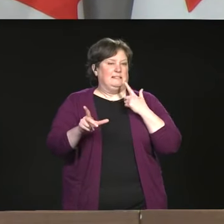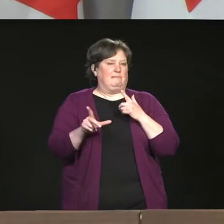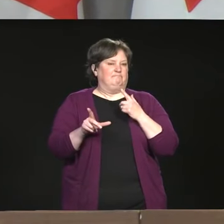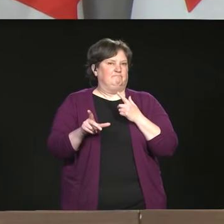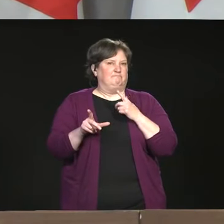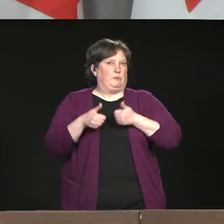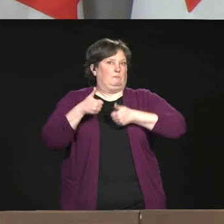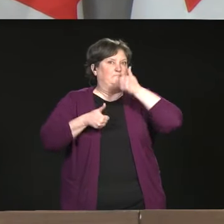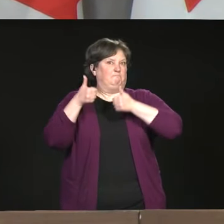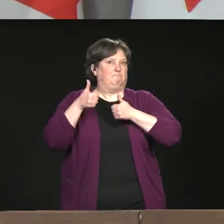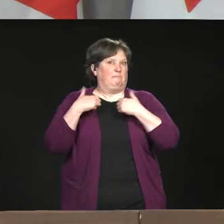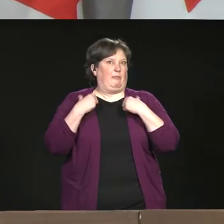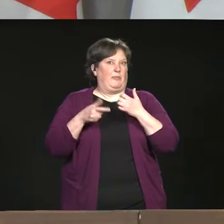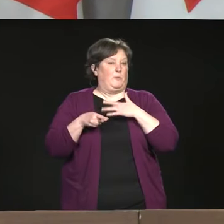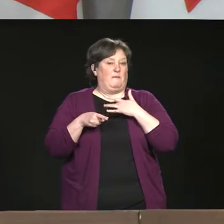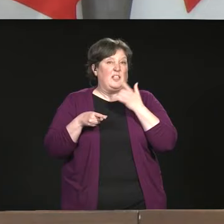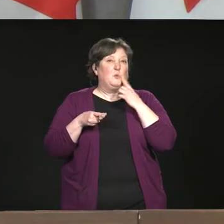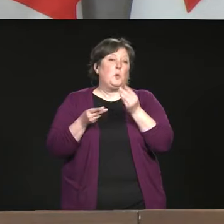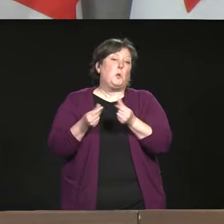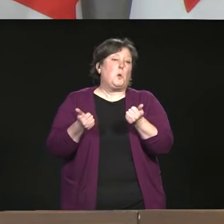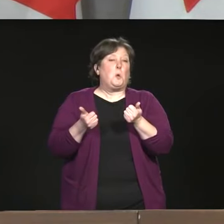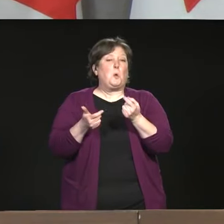few days or so.